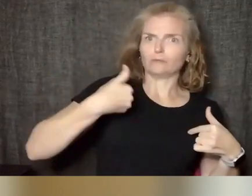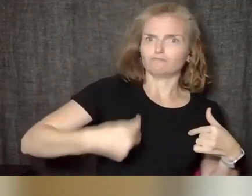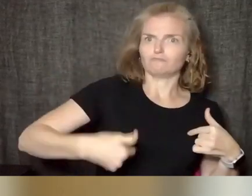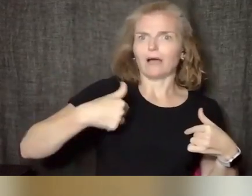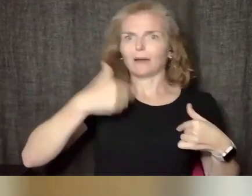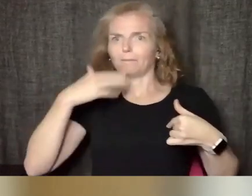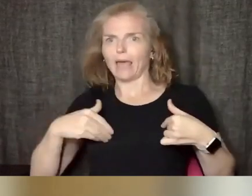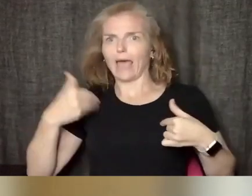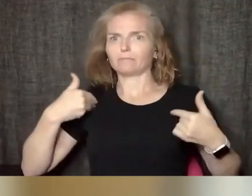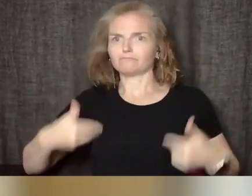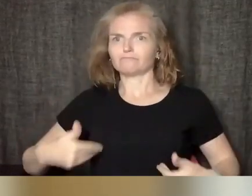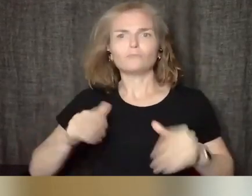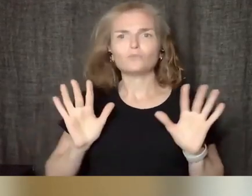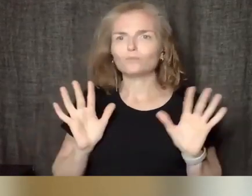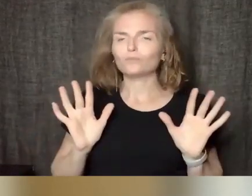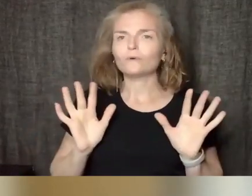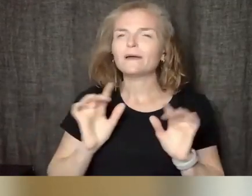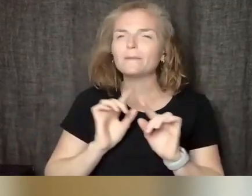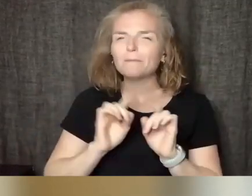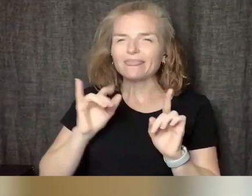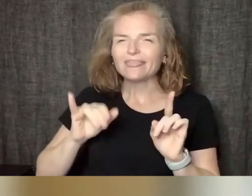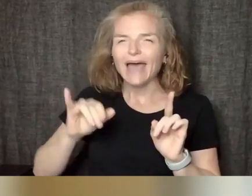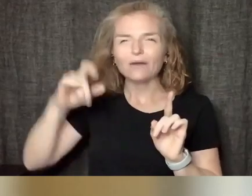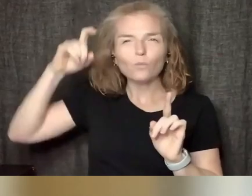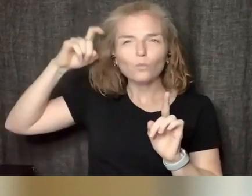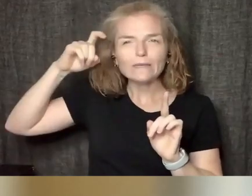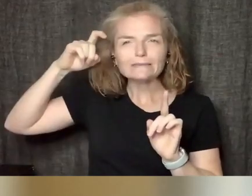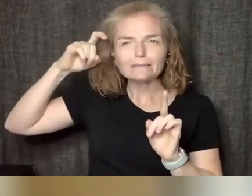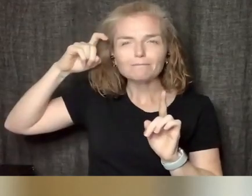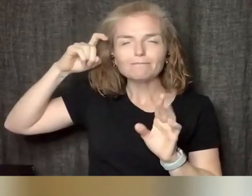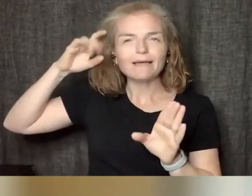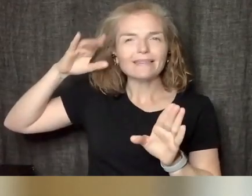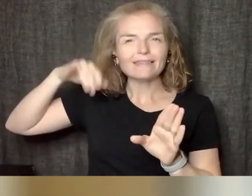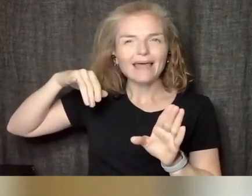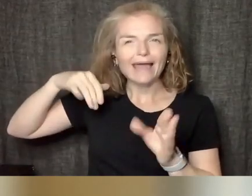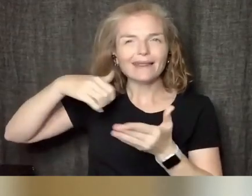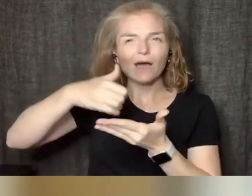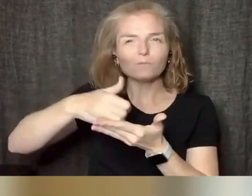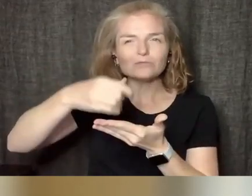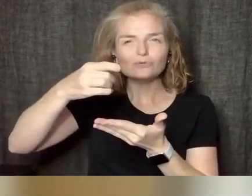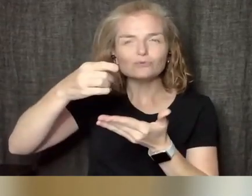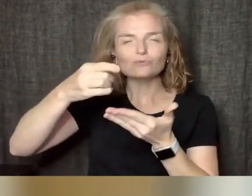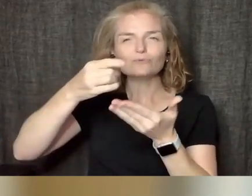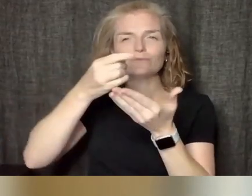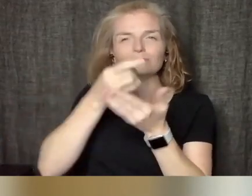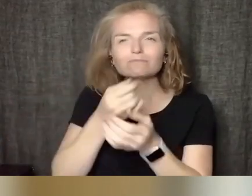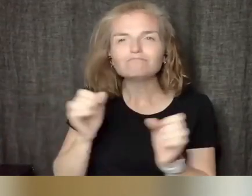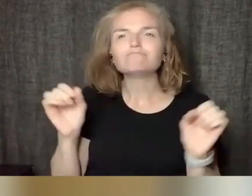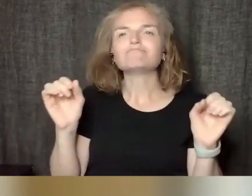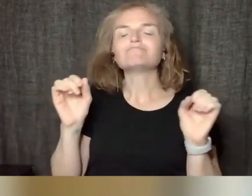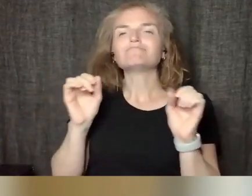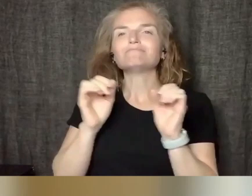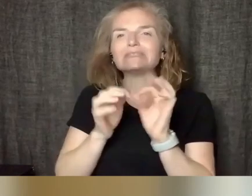It's bringing that wisdom that liberates. to the experience of our own